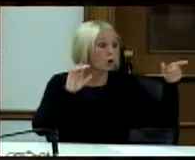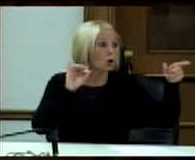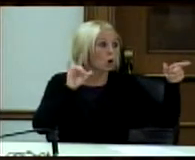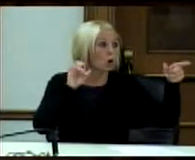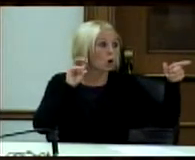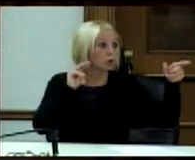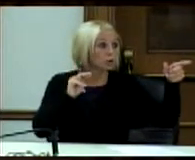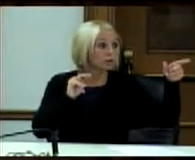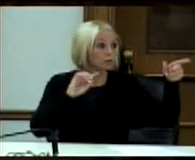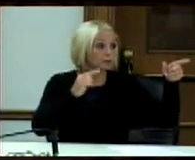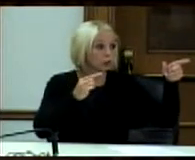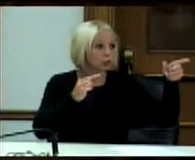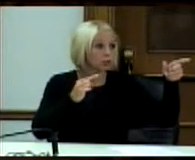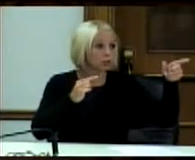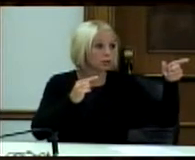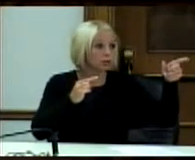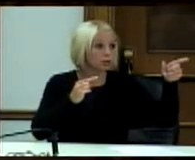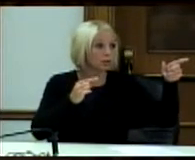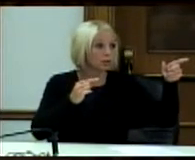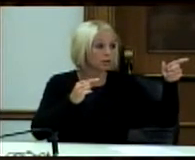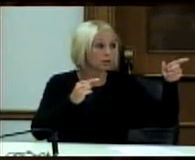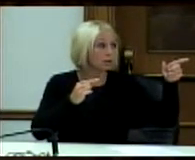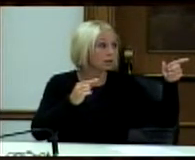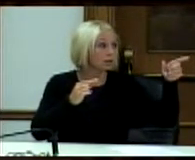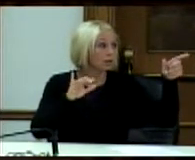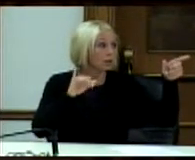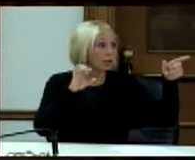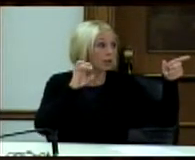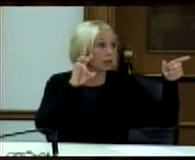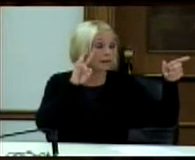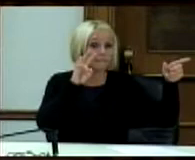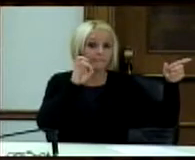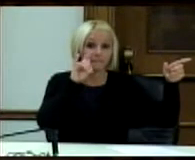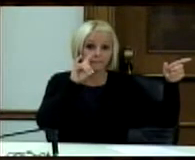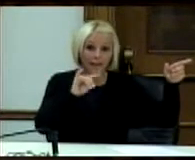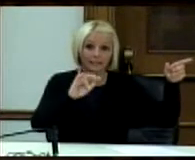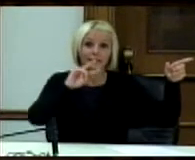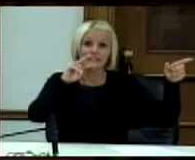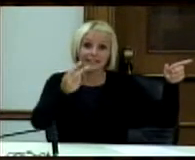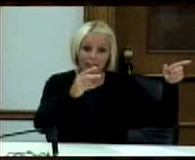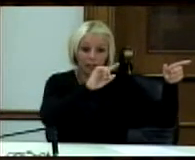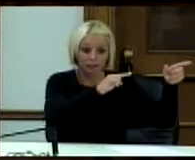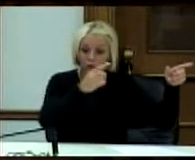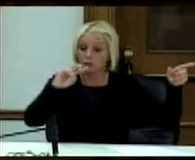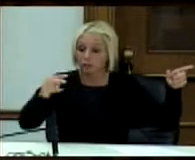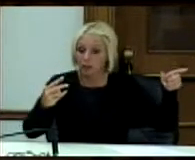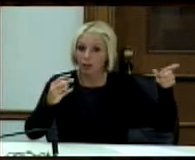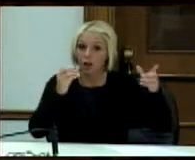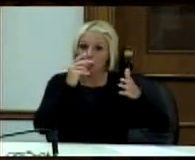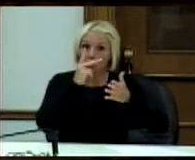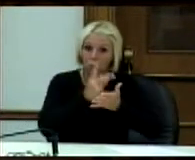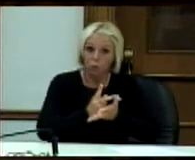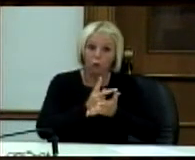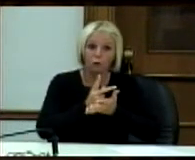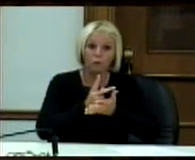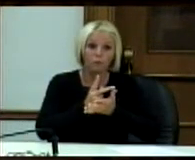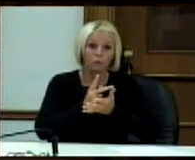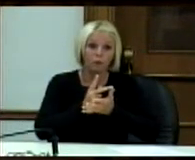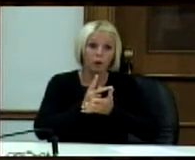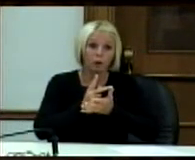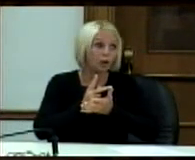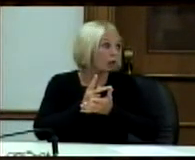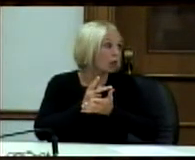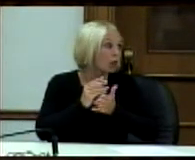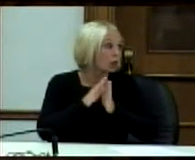moved. We have a motion. Is there a second? Aye, a second. We have a motion and a second to approve